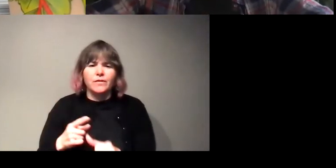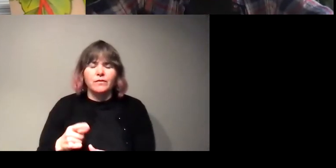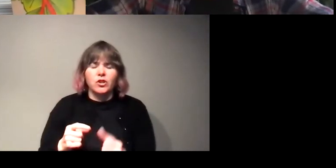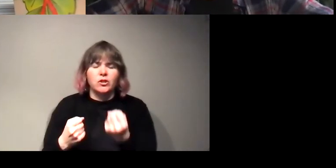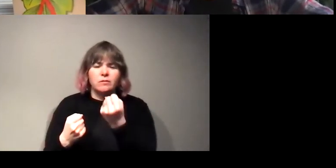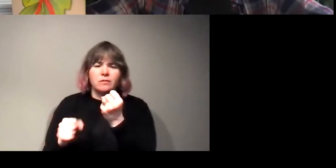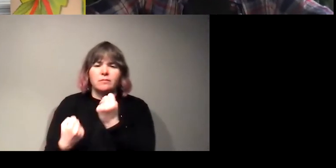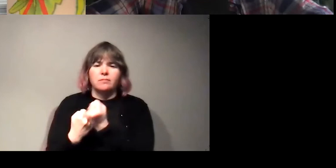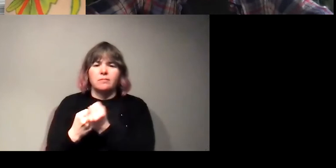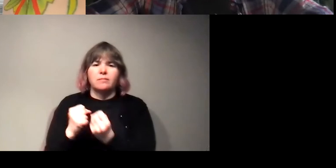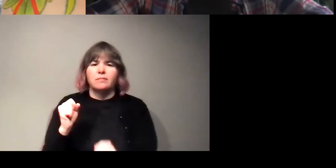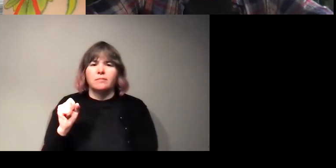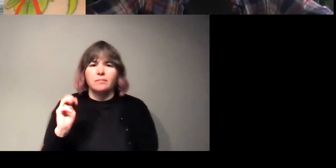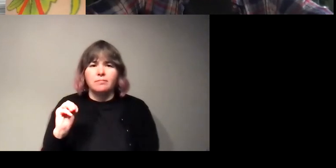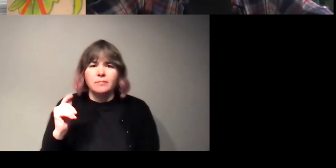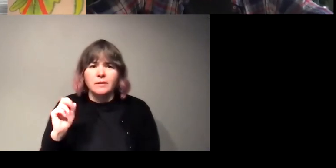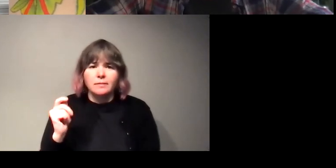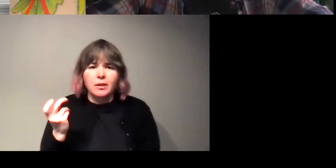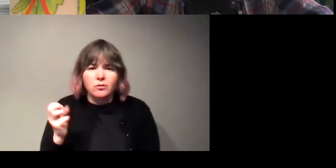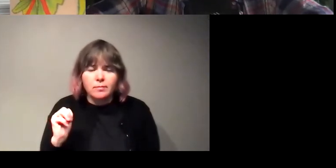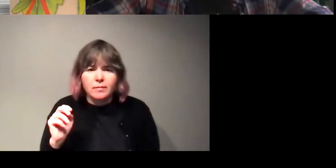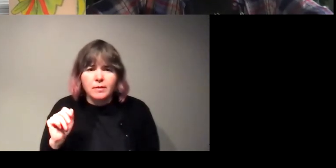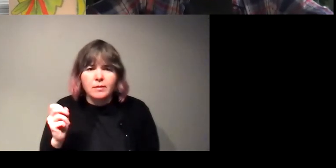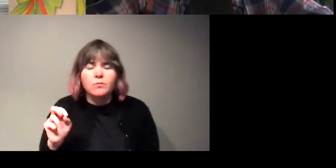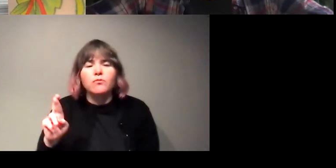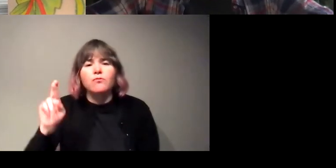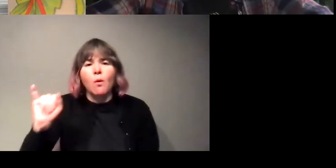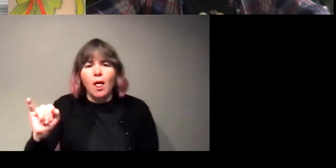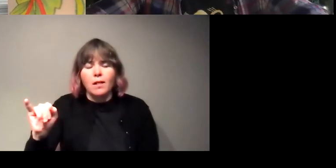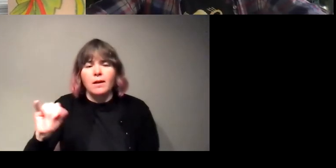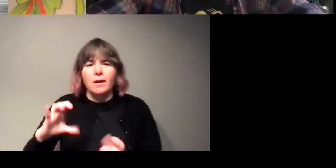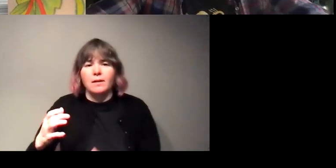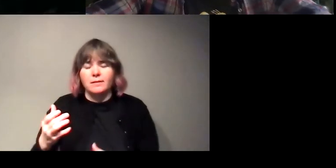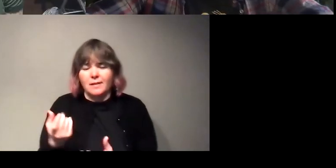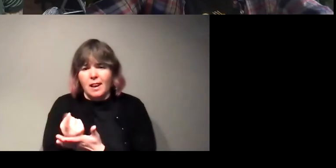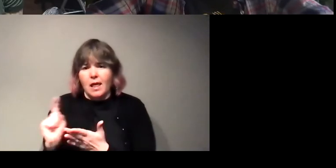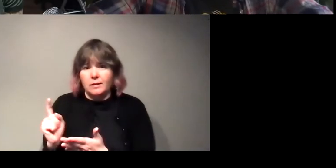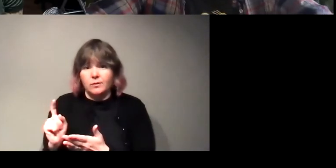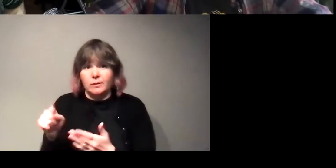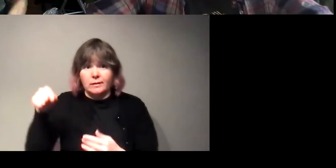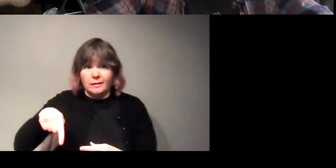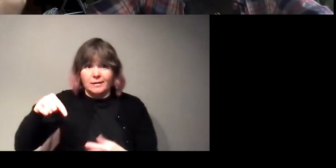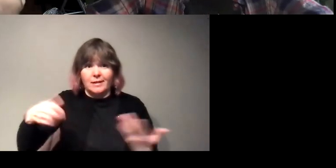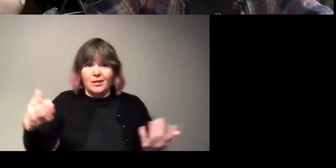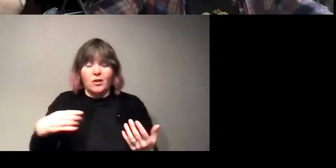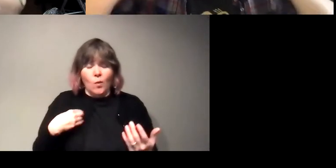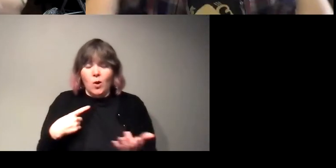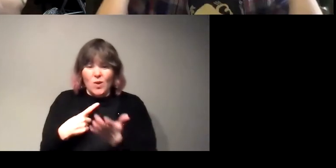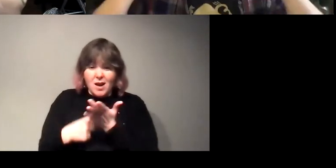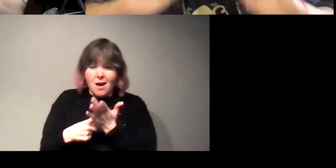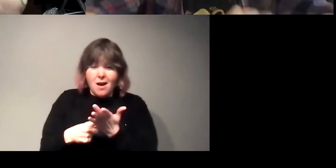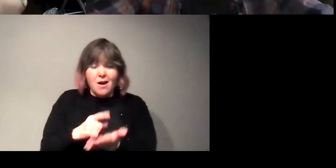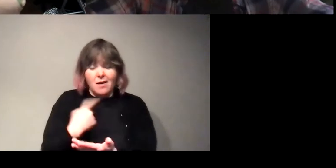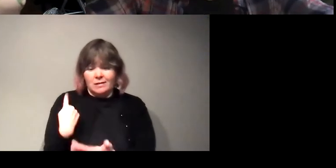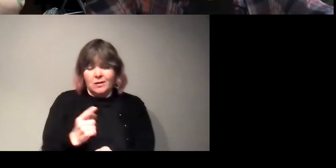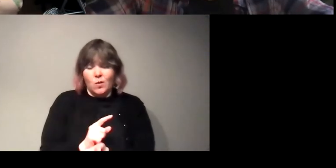to Mrs. Spector, Mrs. Derrick, and Miss Goldman's class out in Rhode Island. They were here last week, and apparently this is all they can talk about all week. So